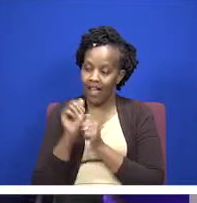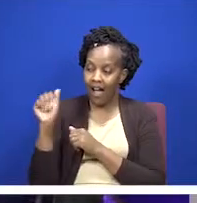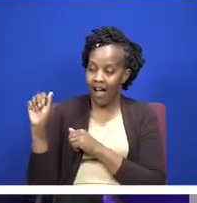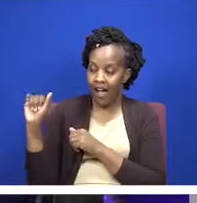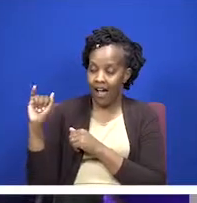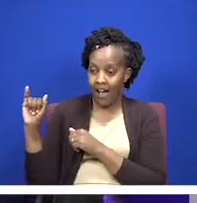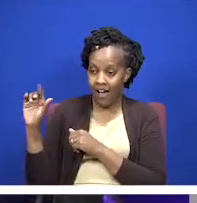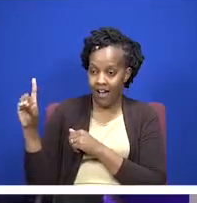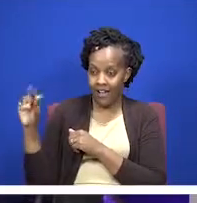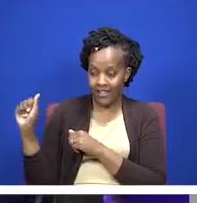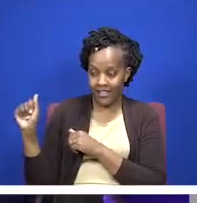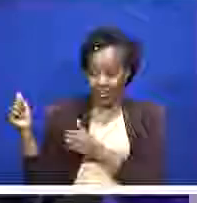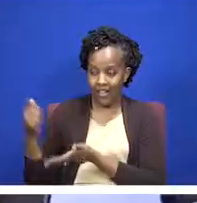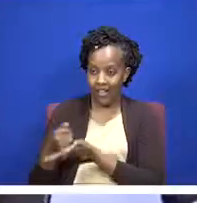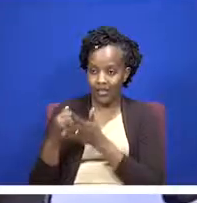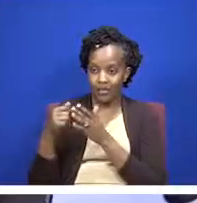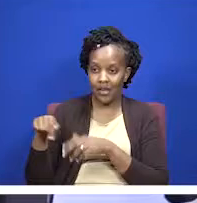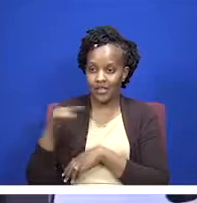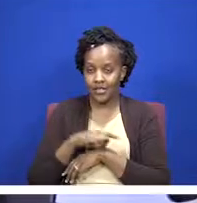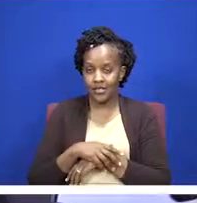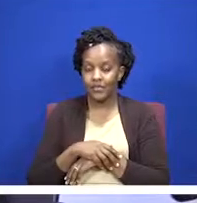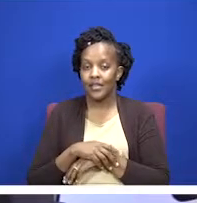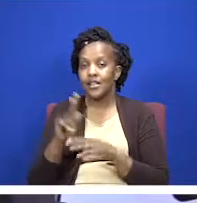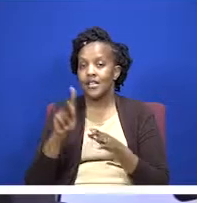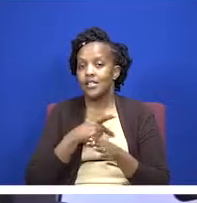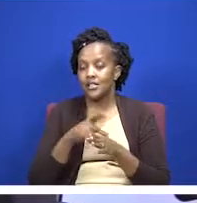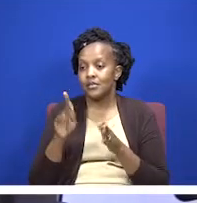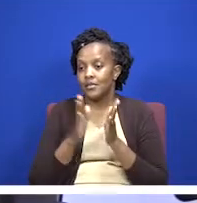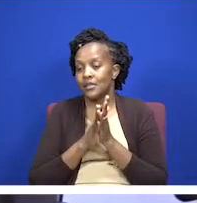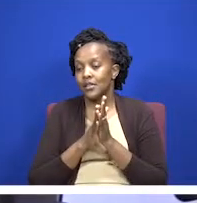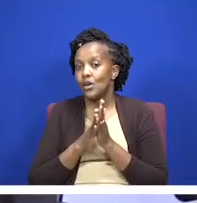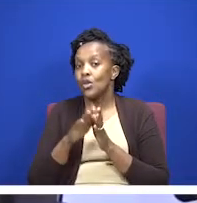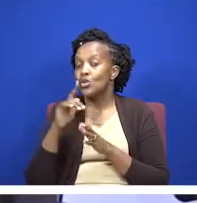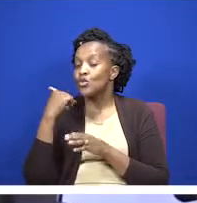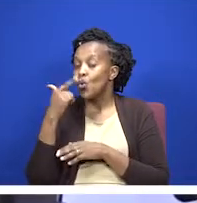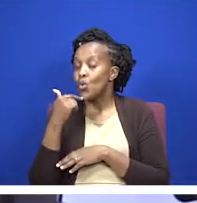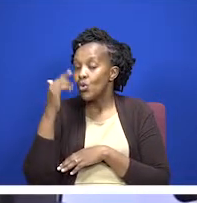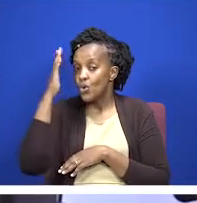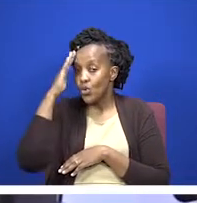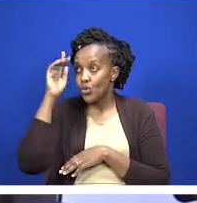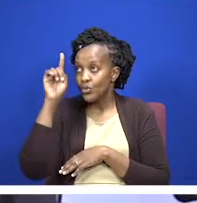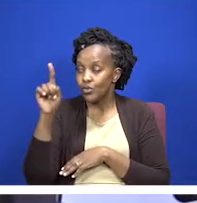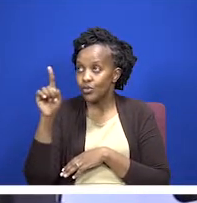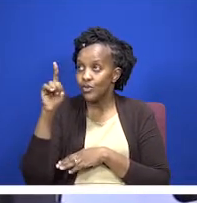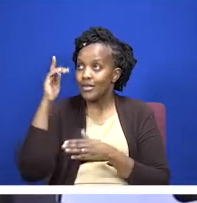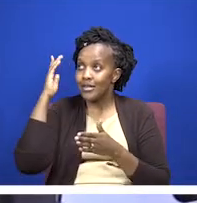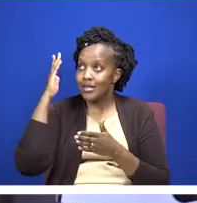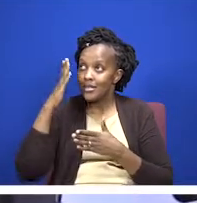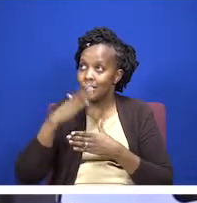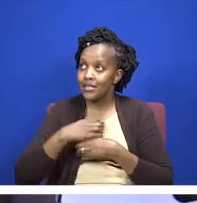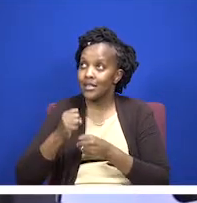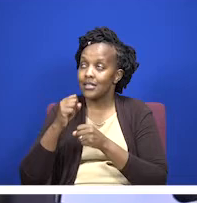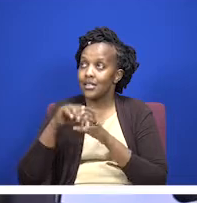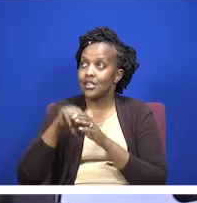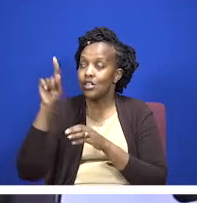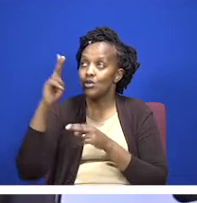would you help us with the memory verse? Psalm chapter 9, verse 10. Those who know you, trust in your name. For you, O Lord, do